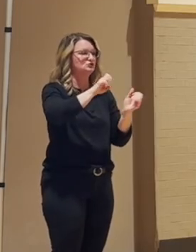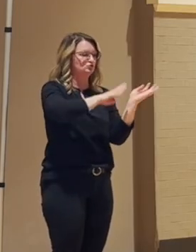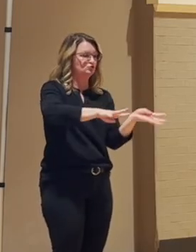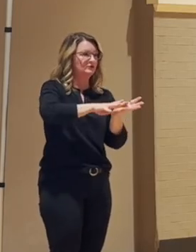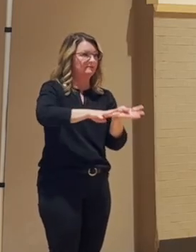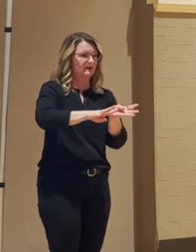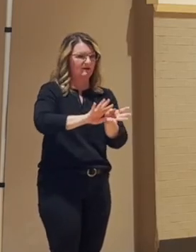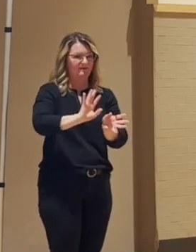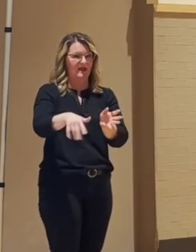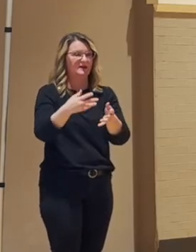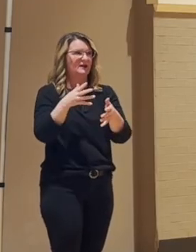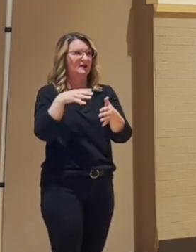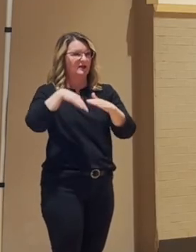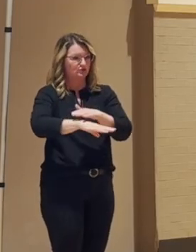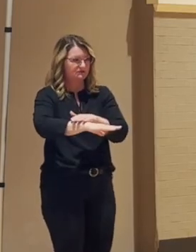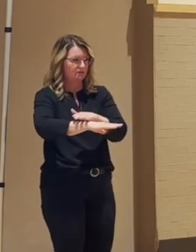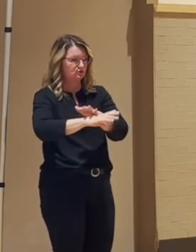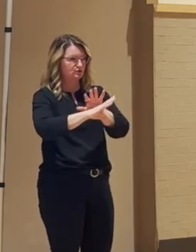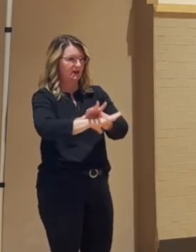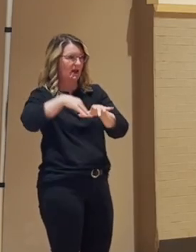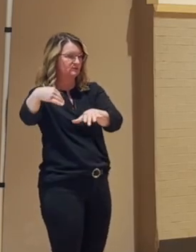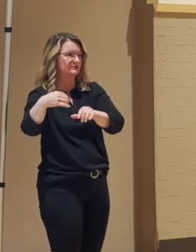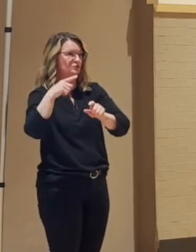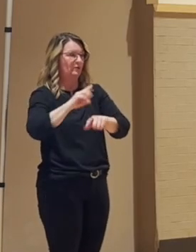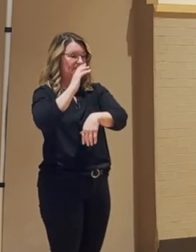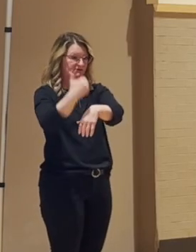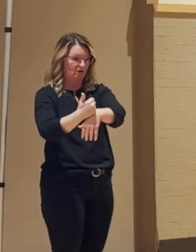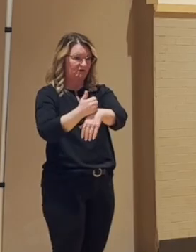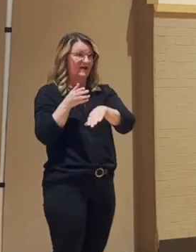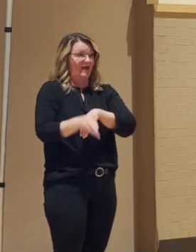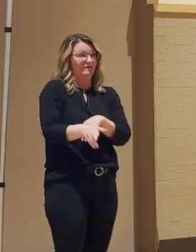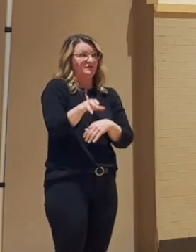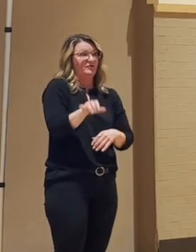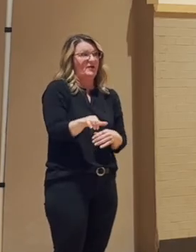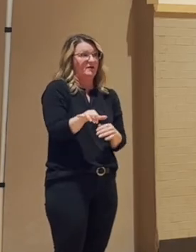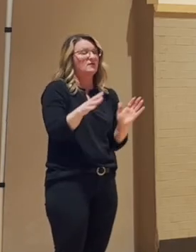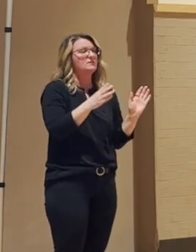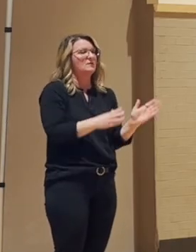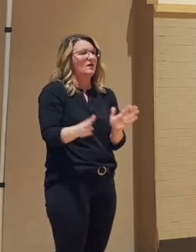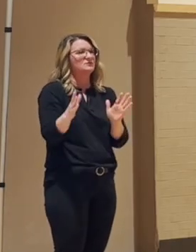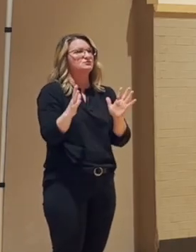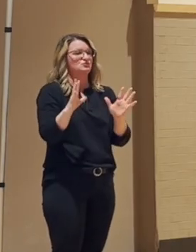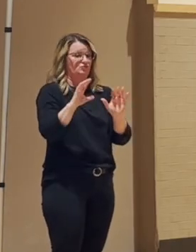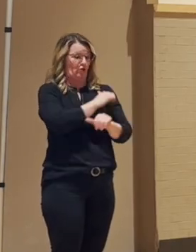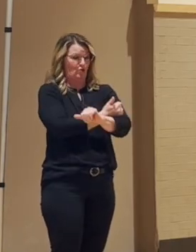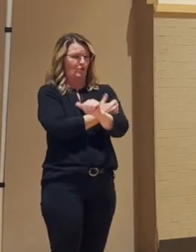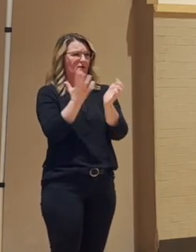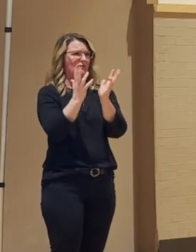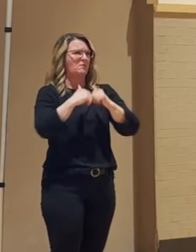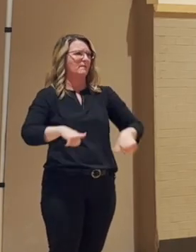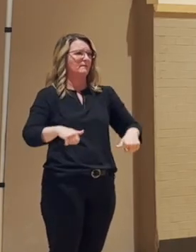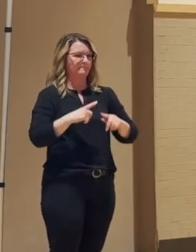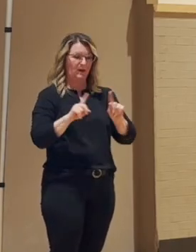been installed or were to be installed. After that work was done, the plan was to dissolve the authority, but we are